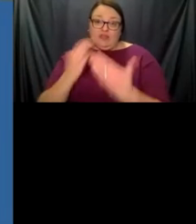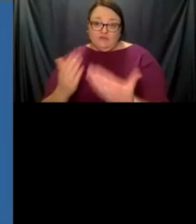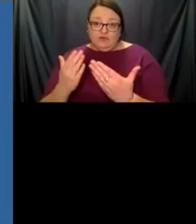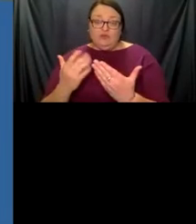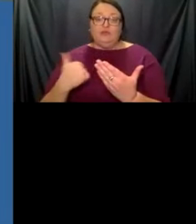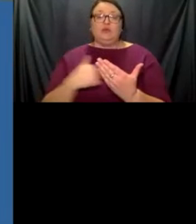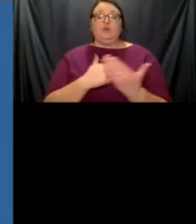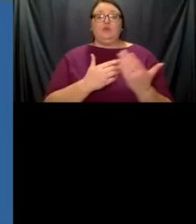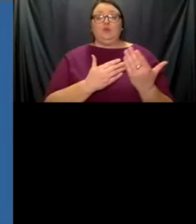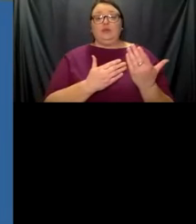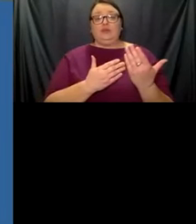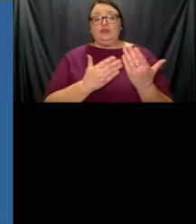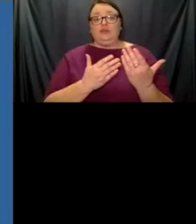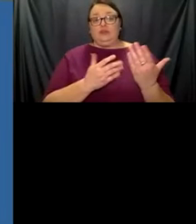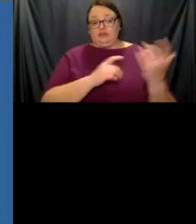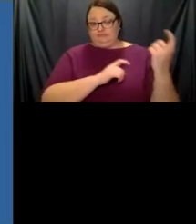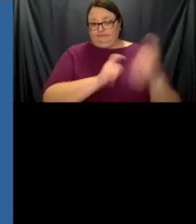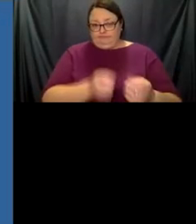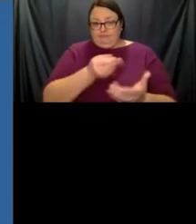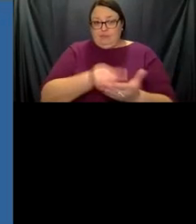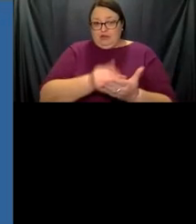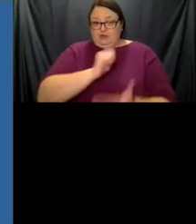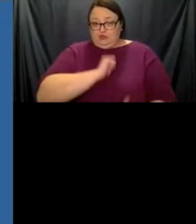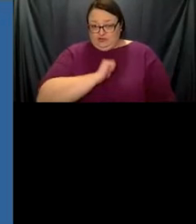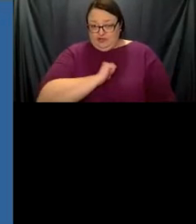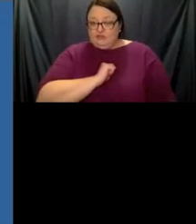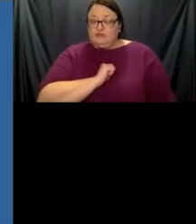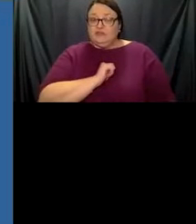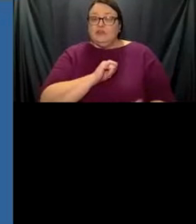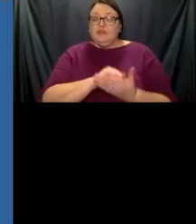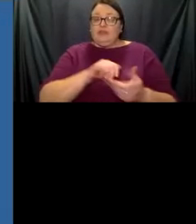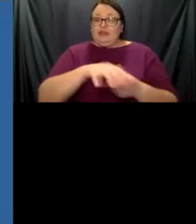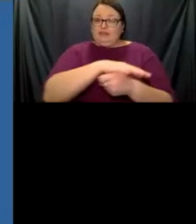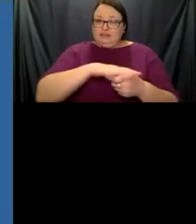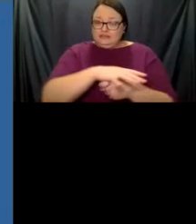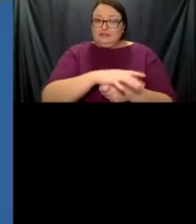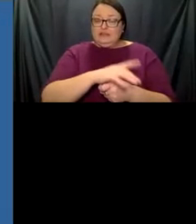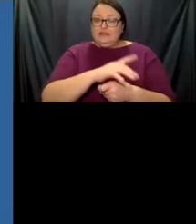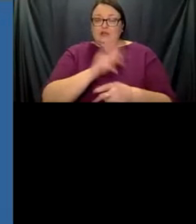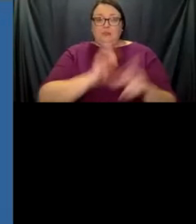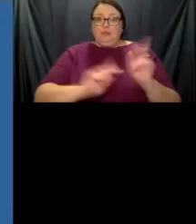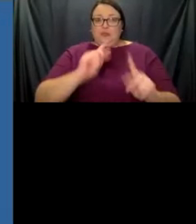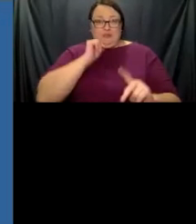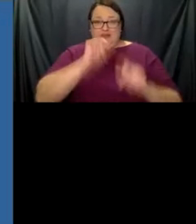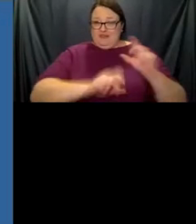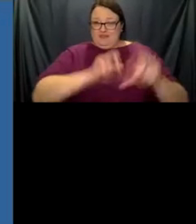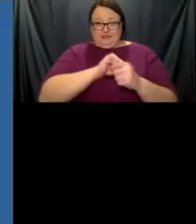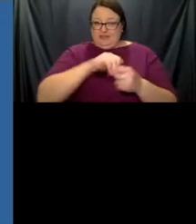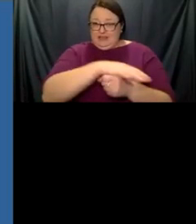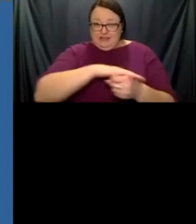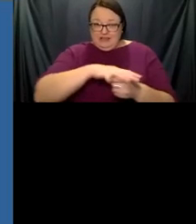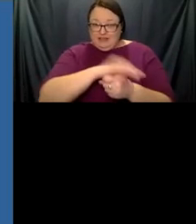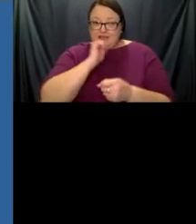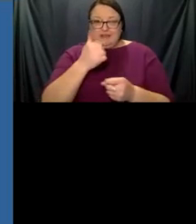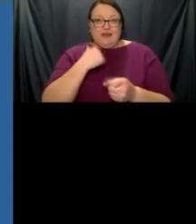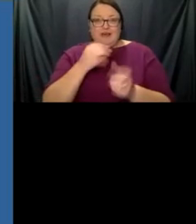bring funding to the table, the area was so disinvested that Esto there fue un were ejemplo de